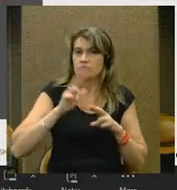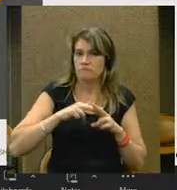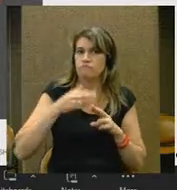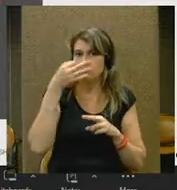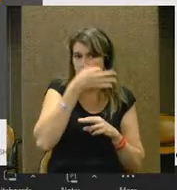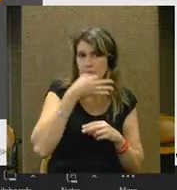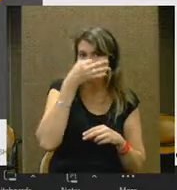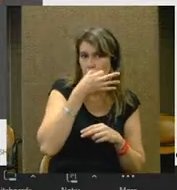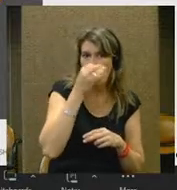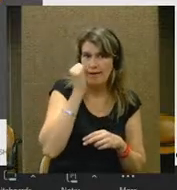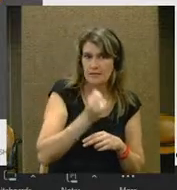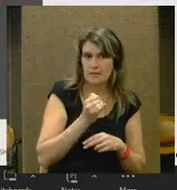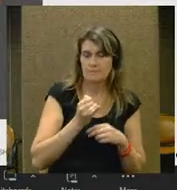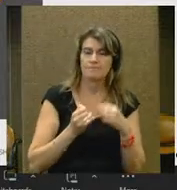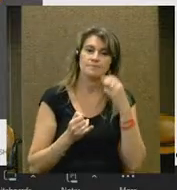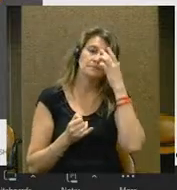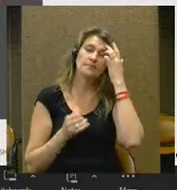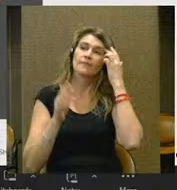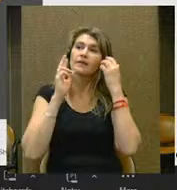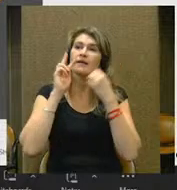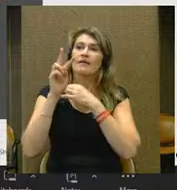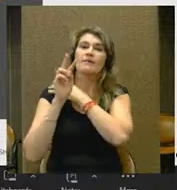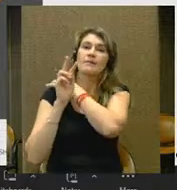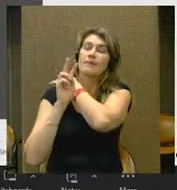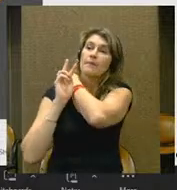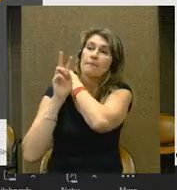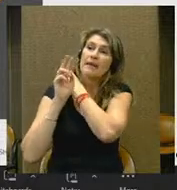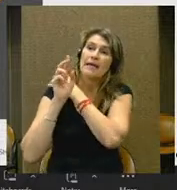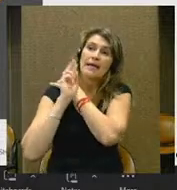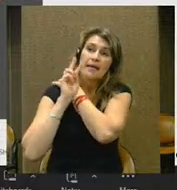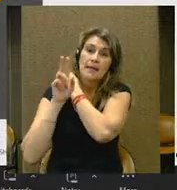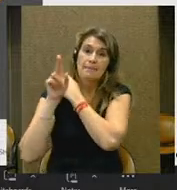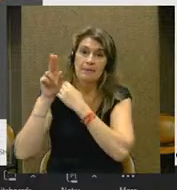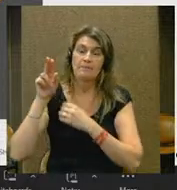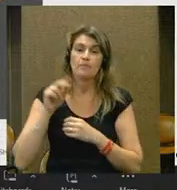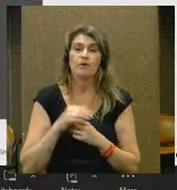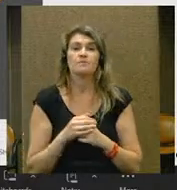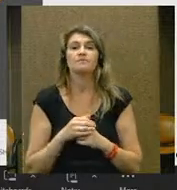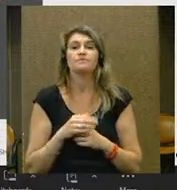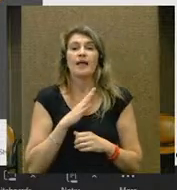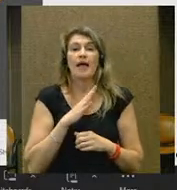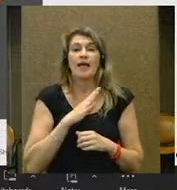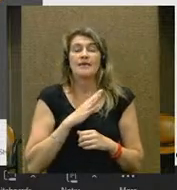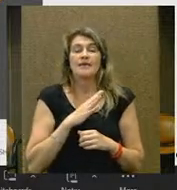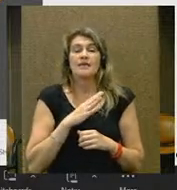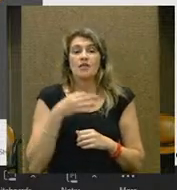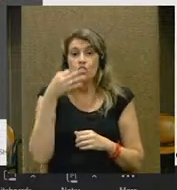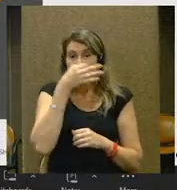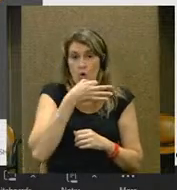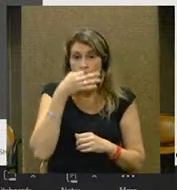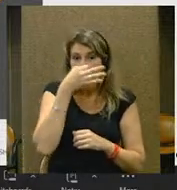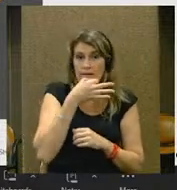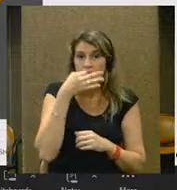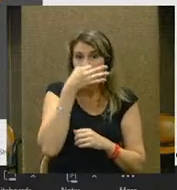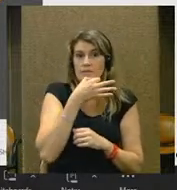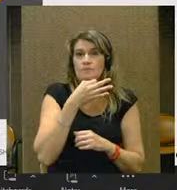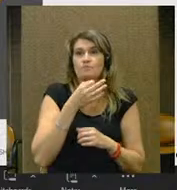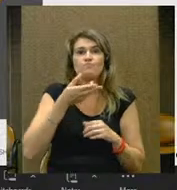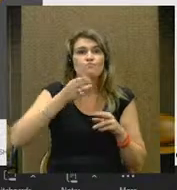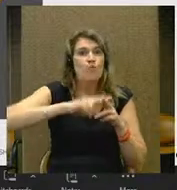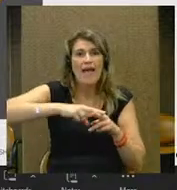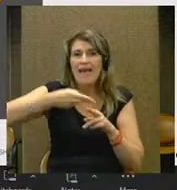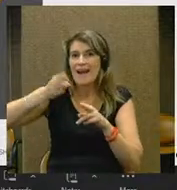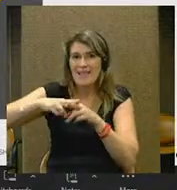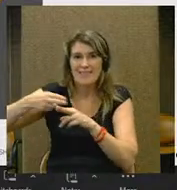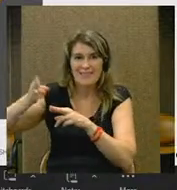Washington Post put together. And so this is just looking at drug overdose deaths in the United States among 15 to 24-year-olds.